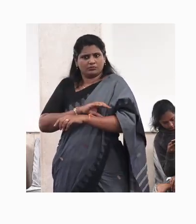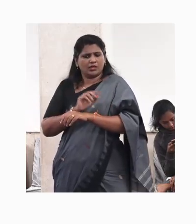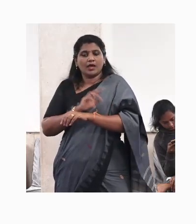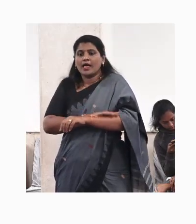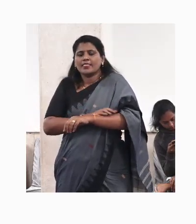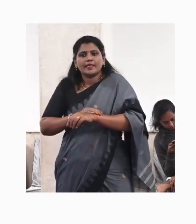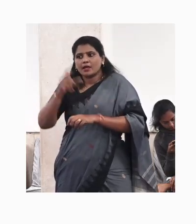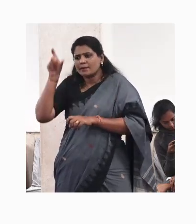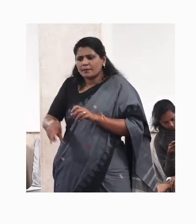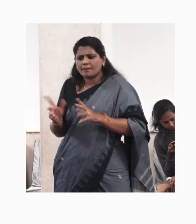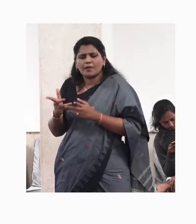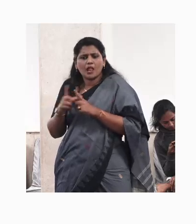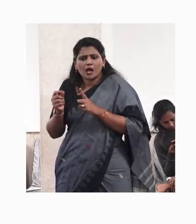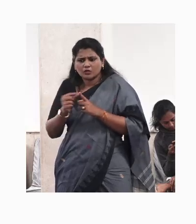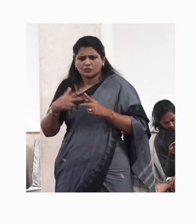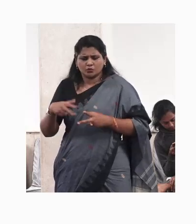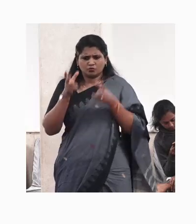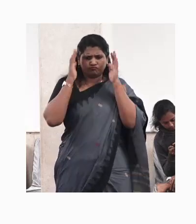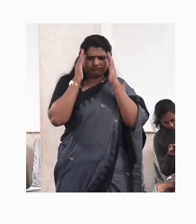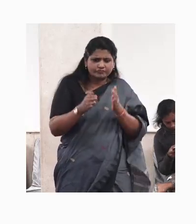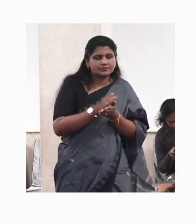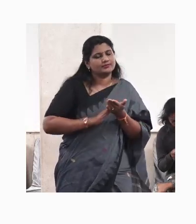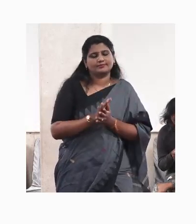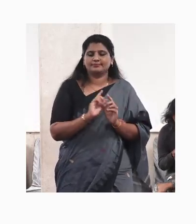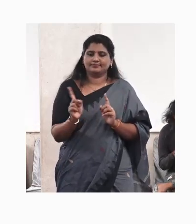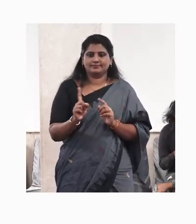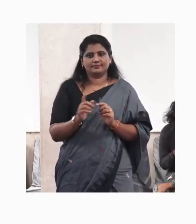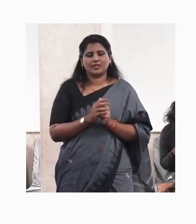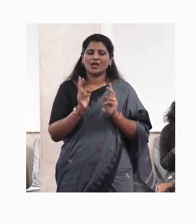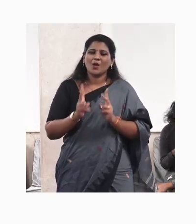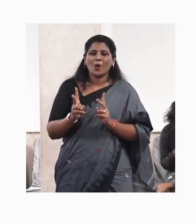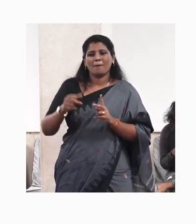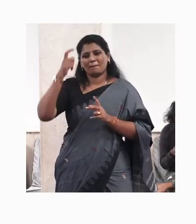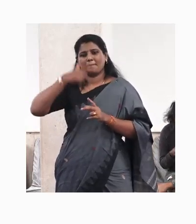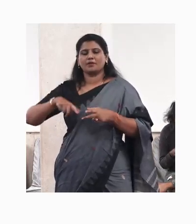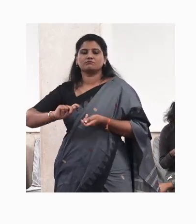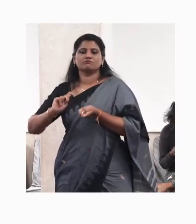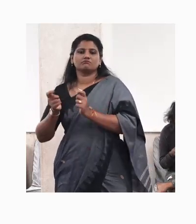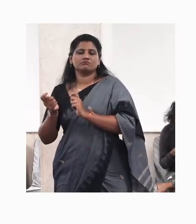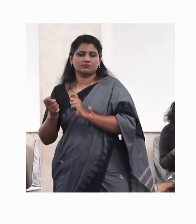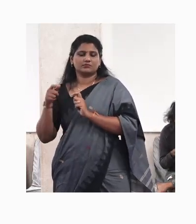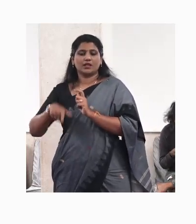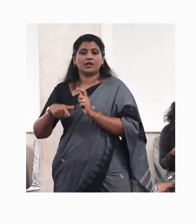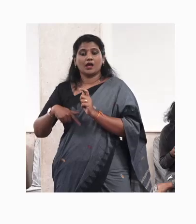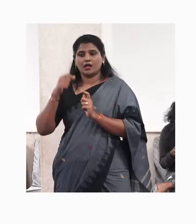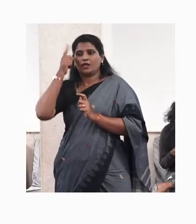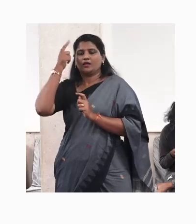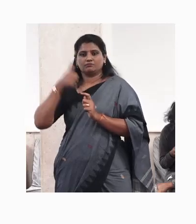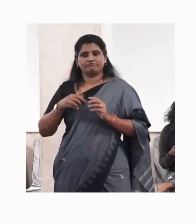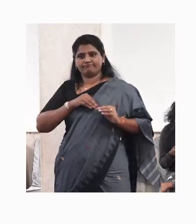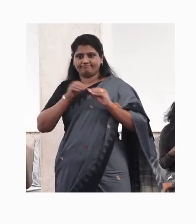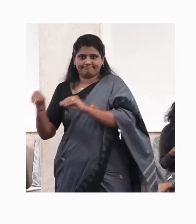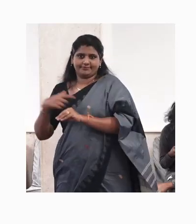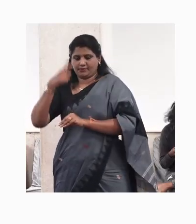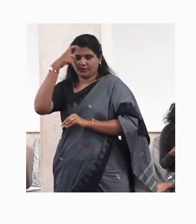sound in that moment for myself and for the other person. And I think that was a critical realization and shift for me as